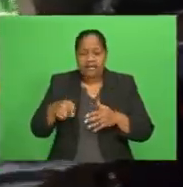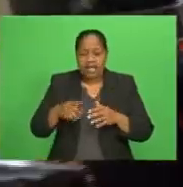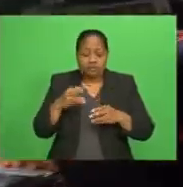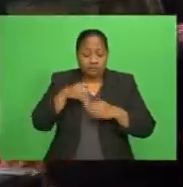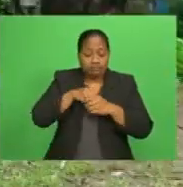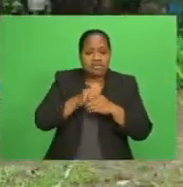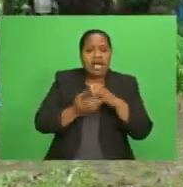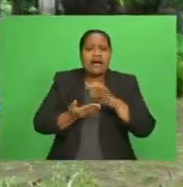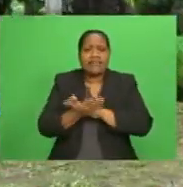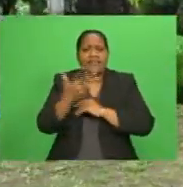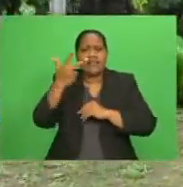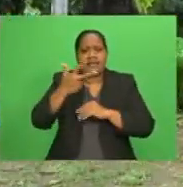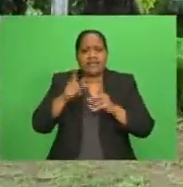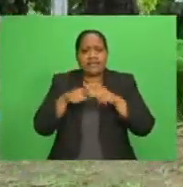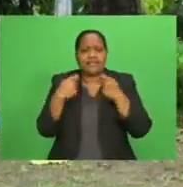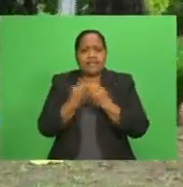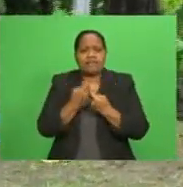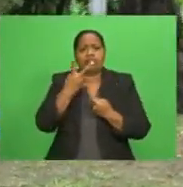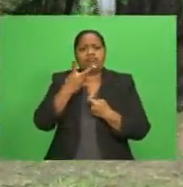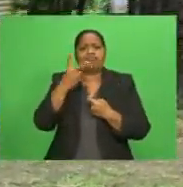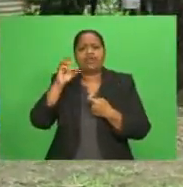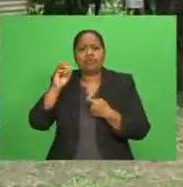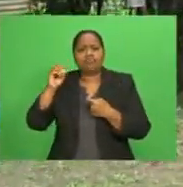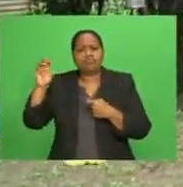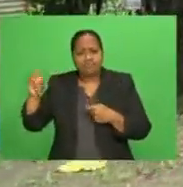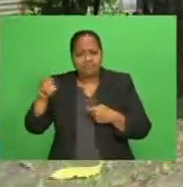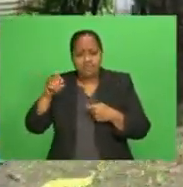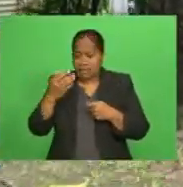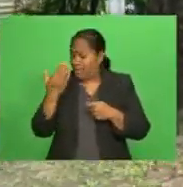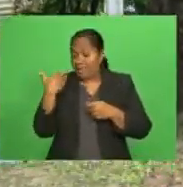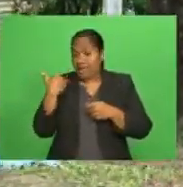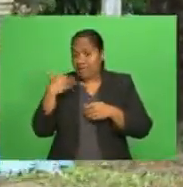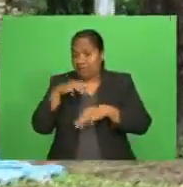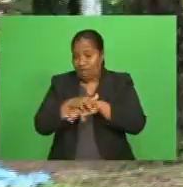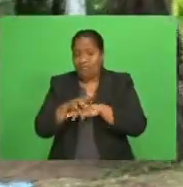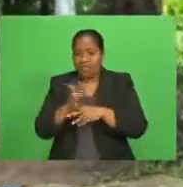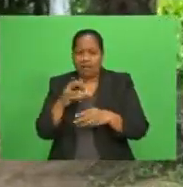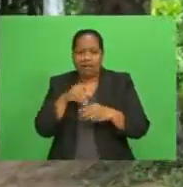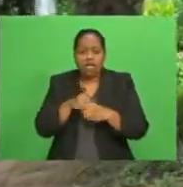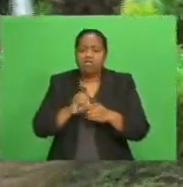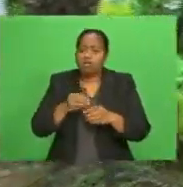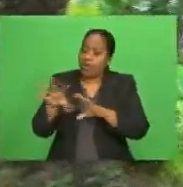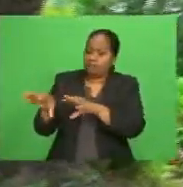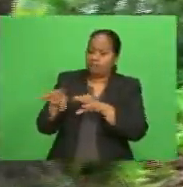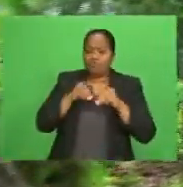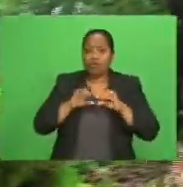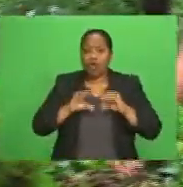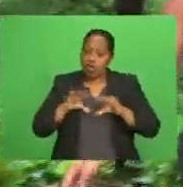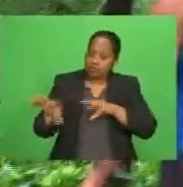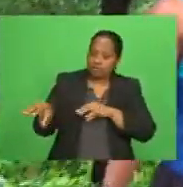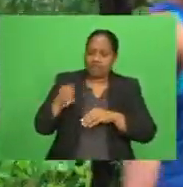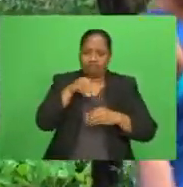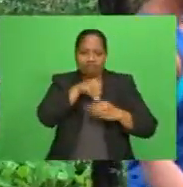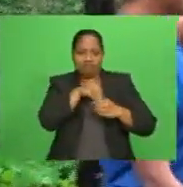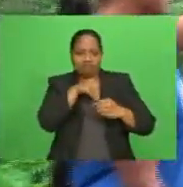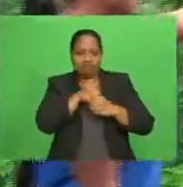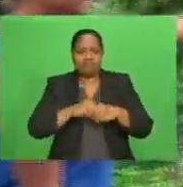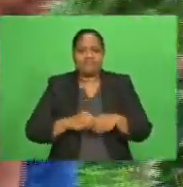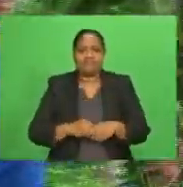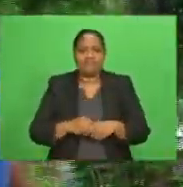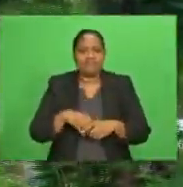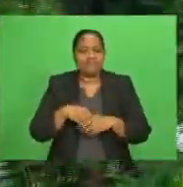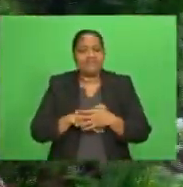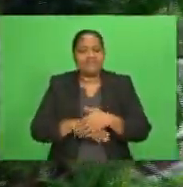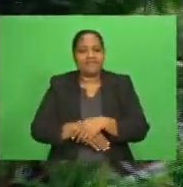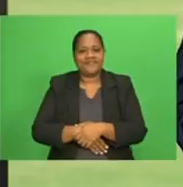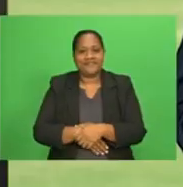the 2019 World School Sevens last month, where she was recruited by head coach Sayasi Fuli. Caroline Tavi,